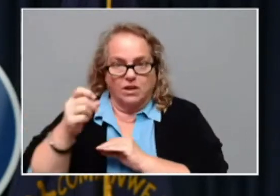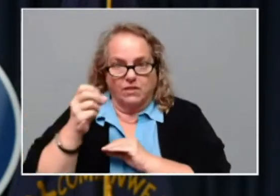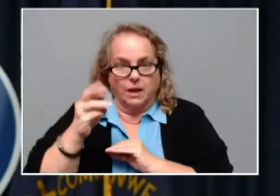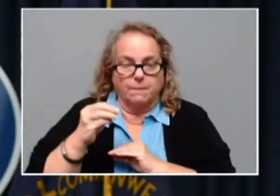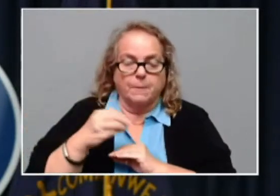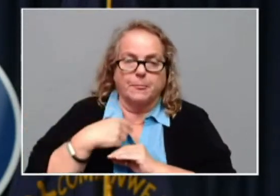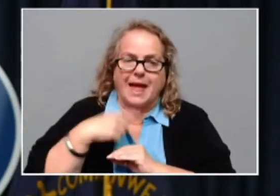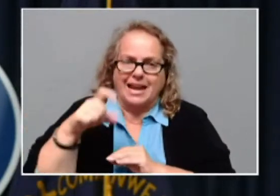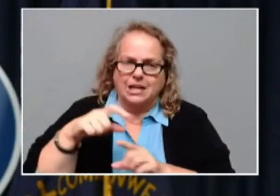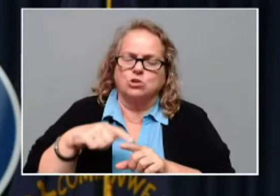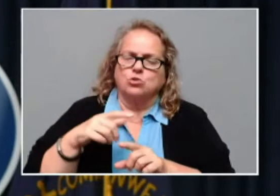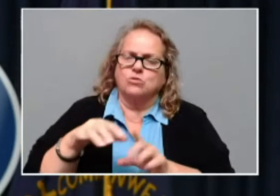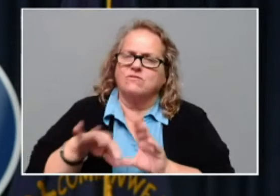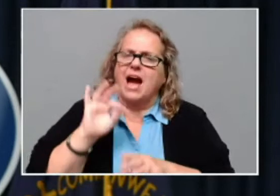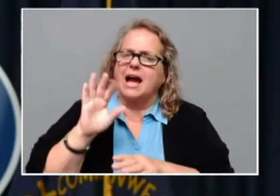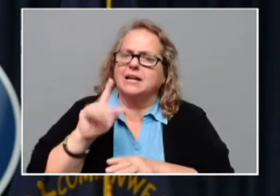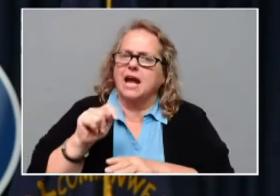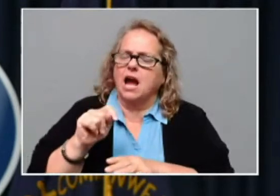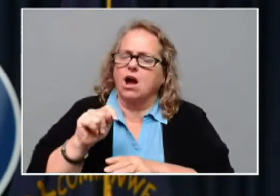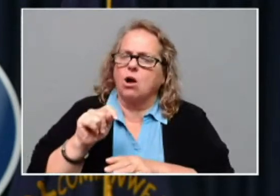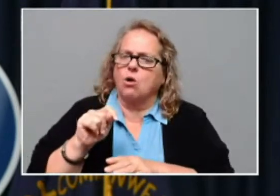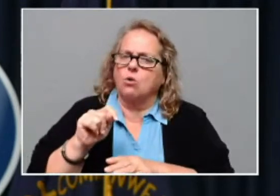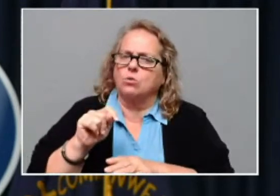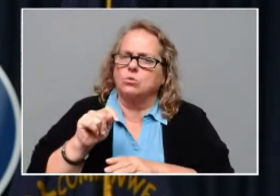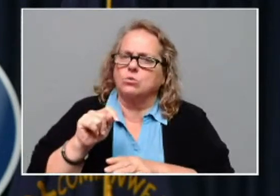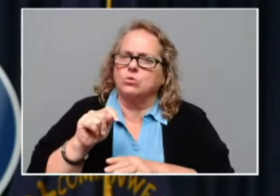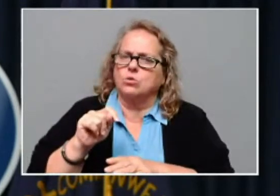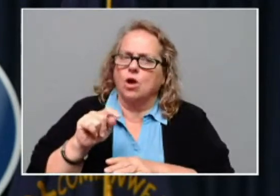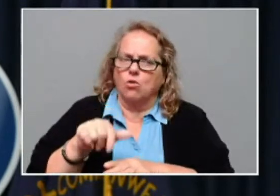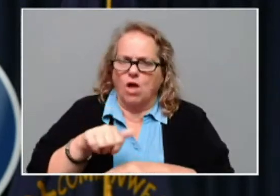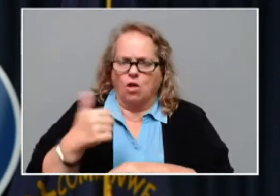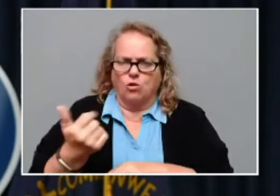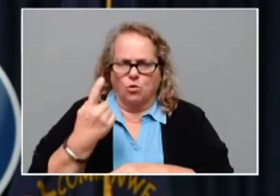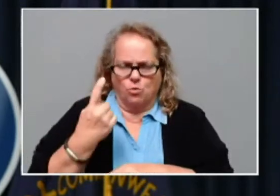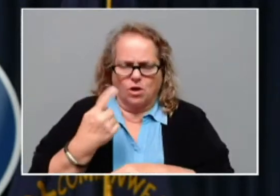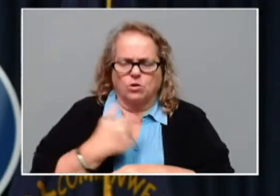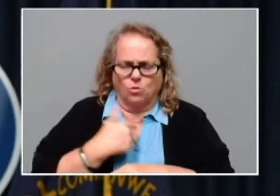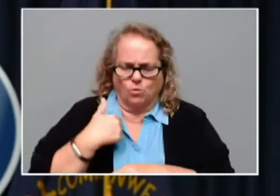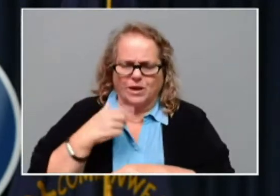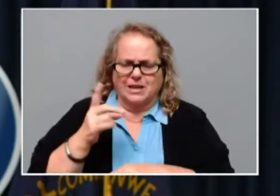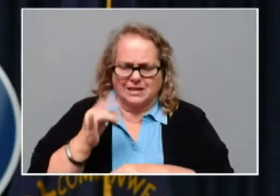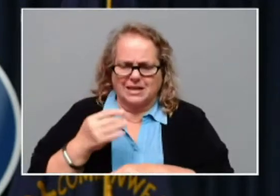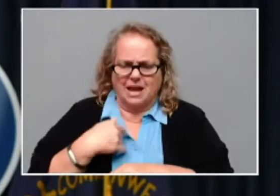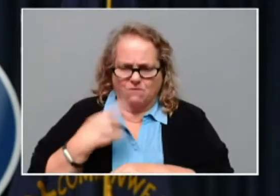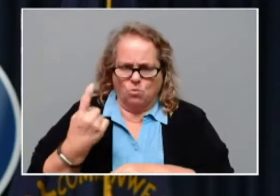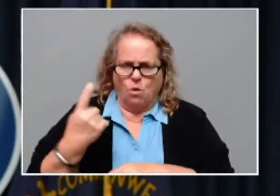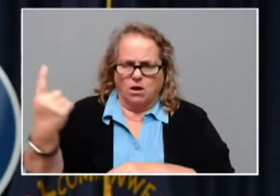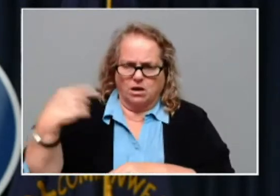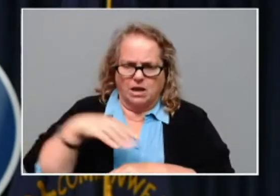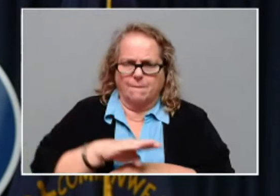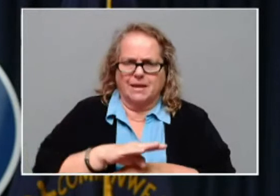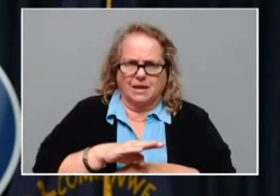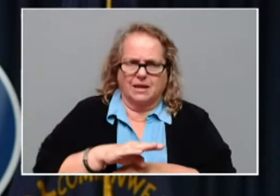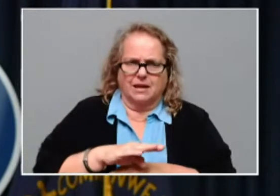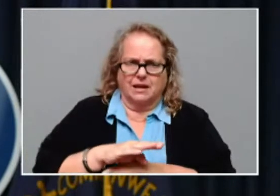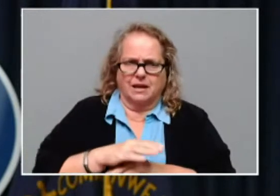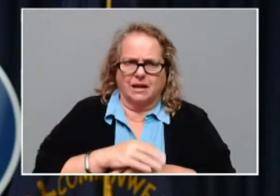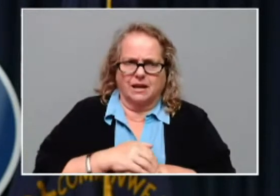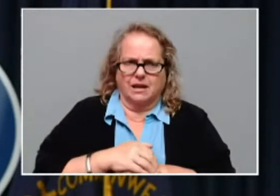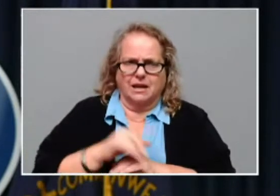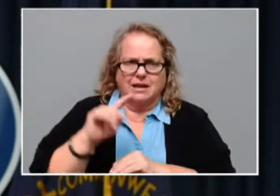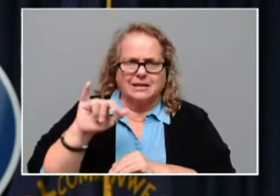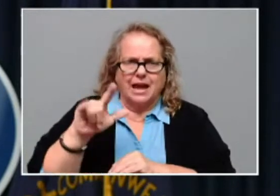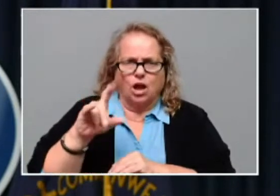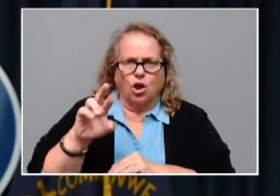on the other one that we had come in. I want to say Taylor Regional, but I